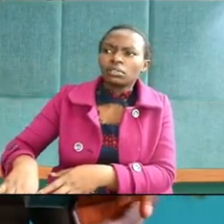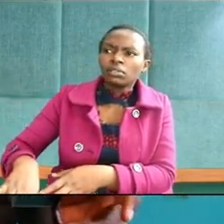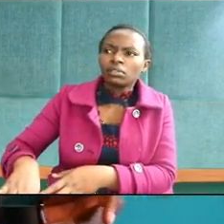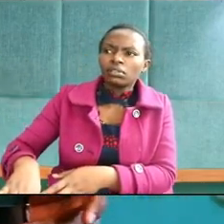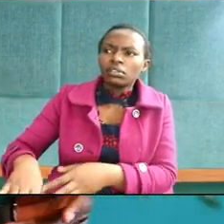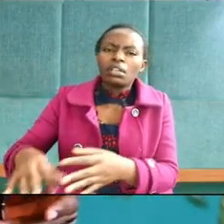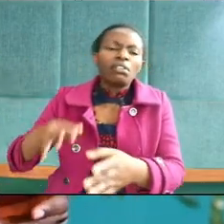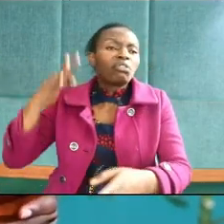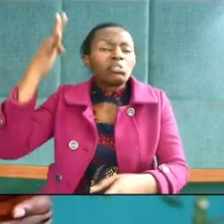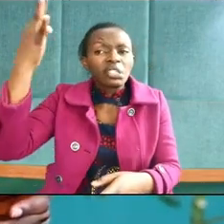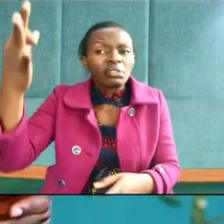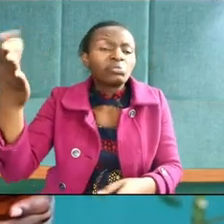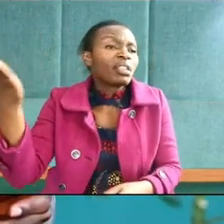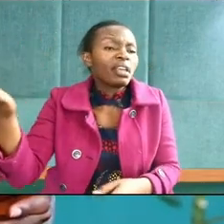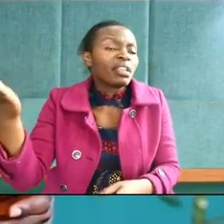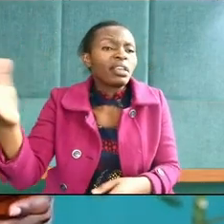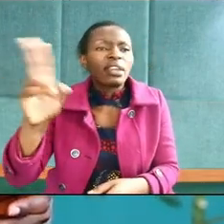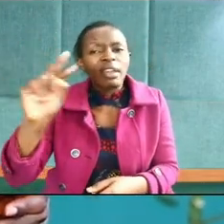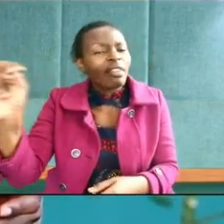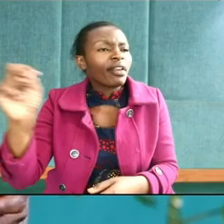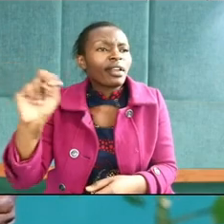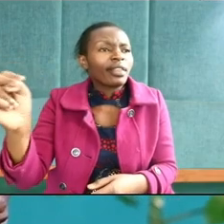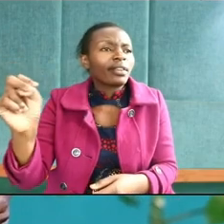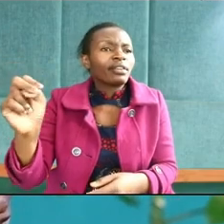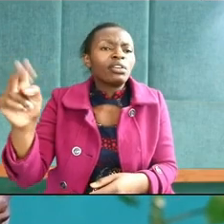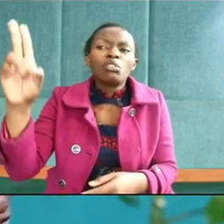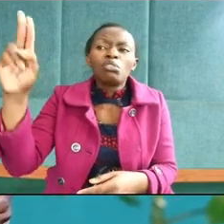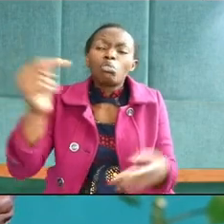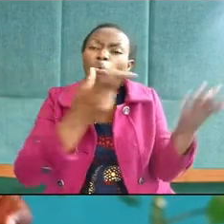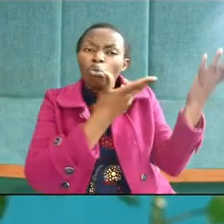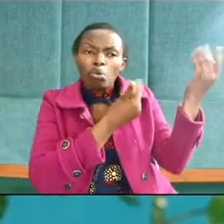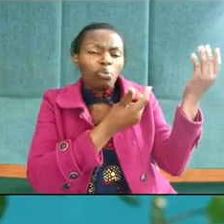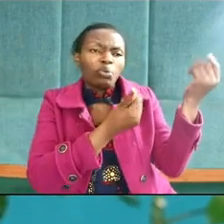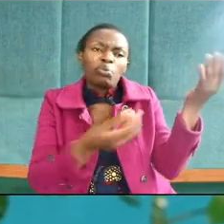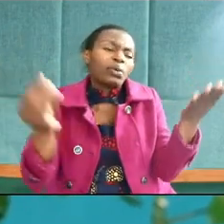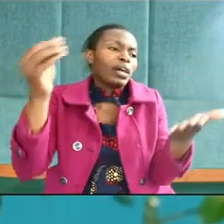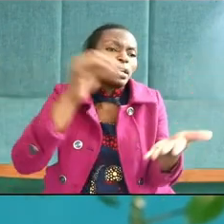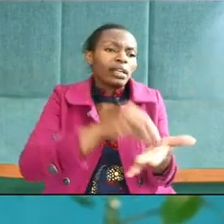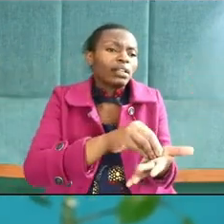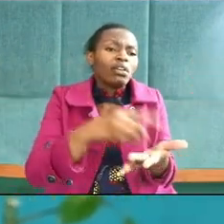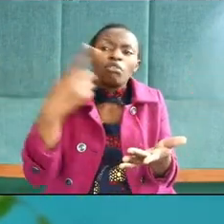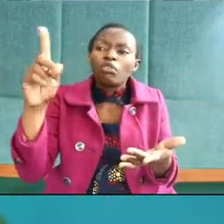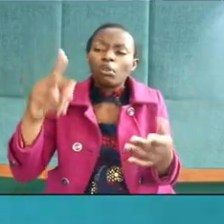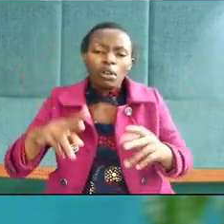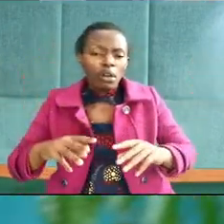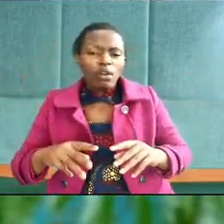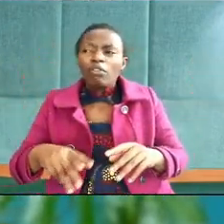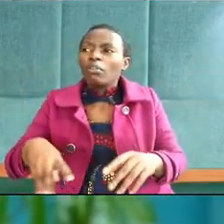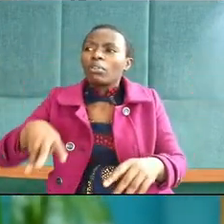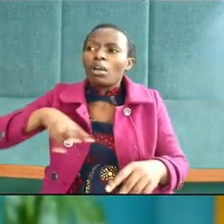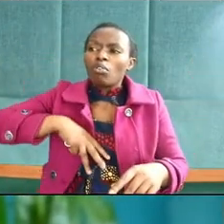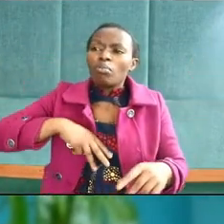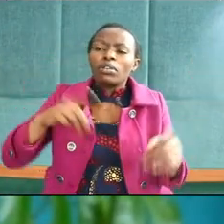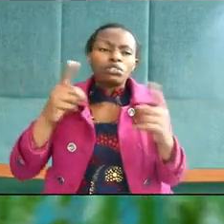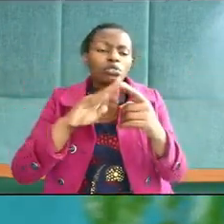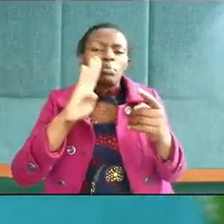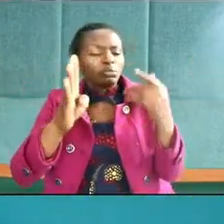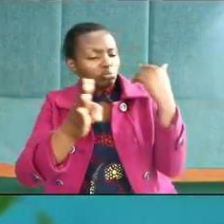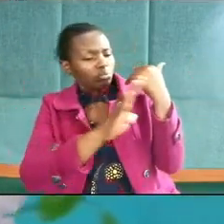the future was not clear. There was no hope of ever a woman doing what? Walking like